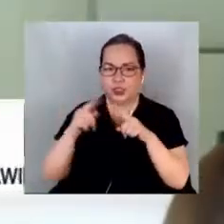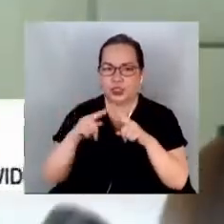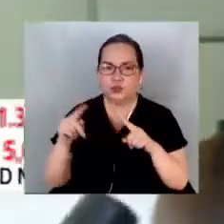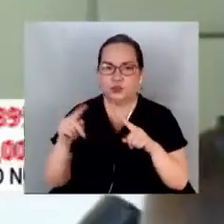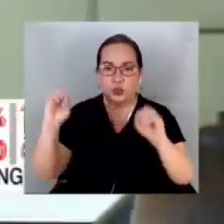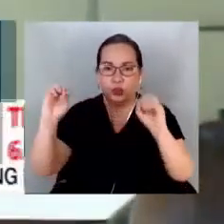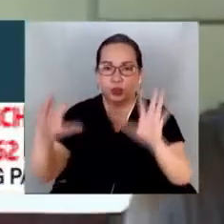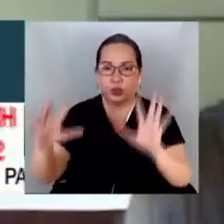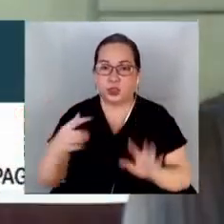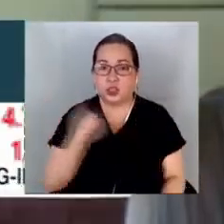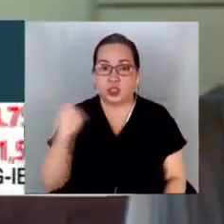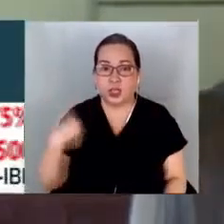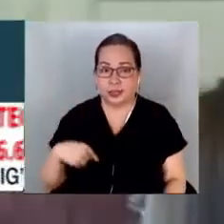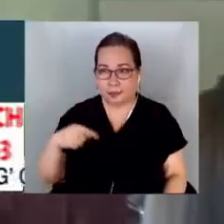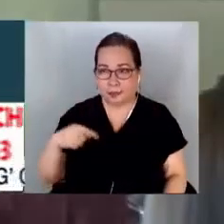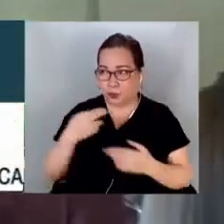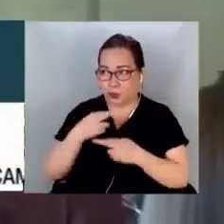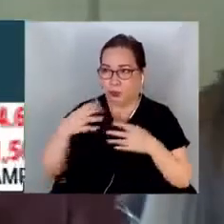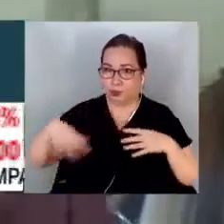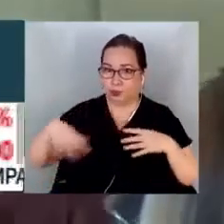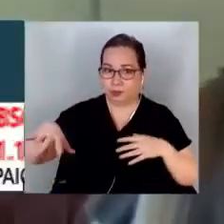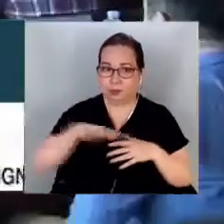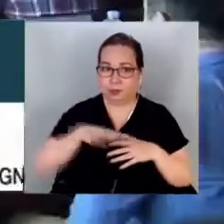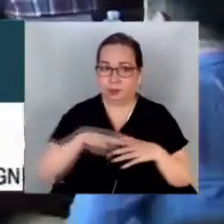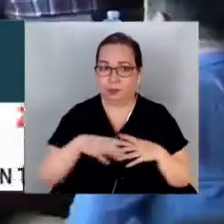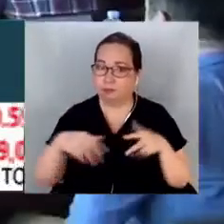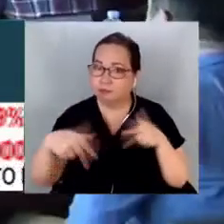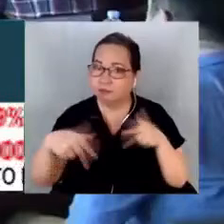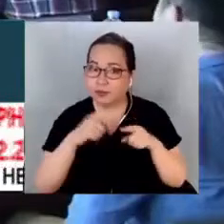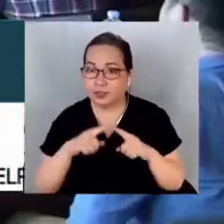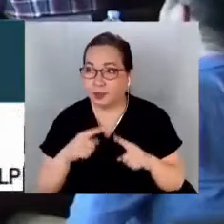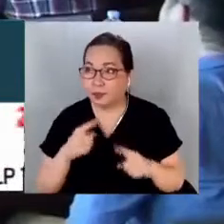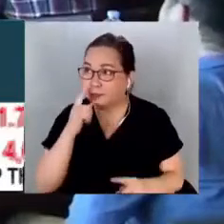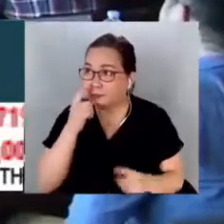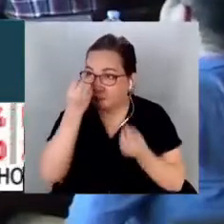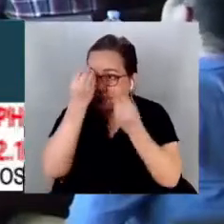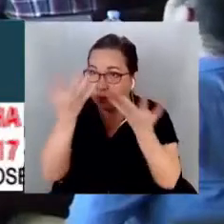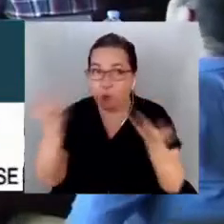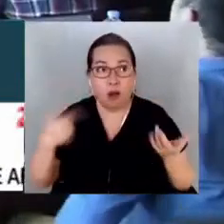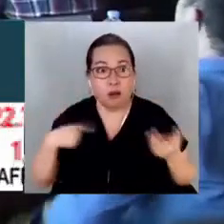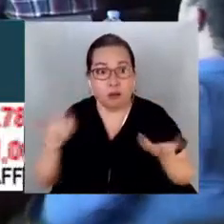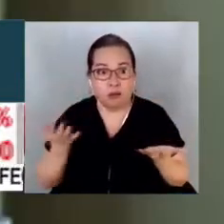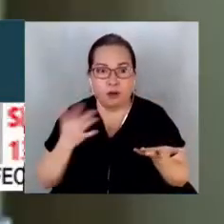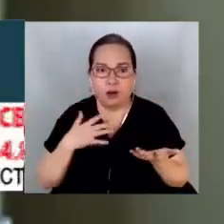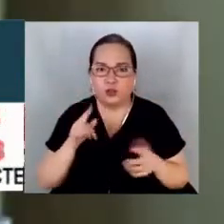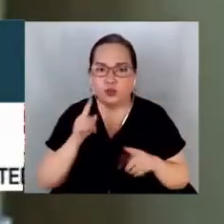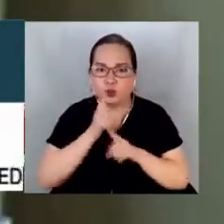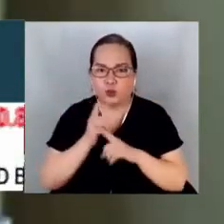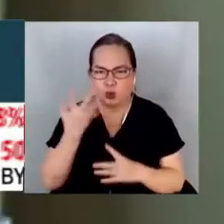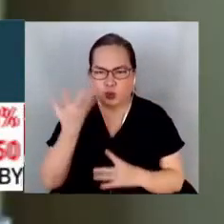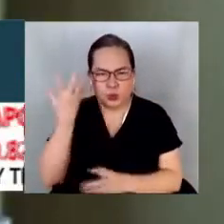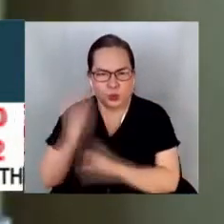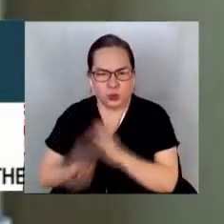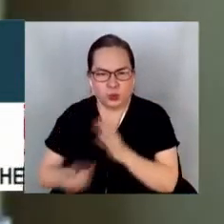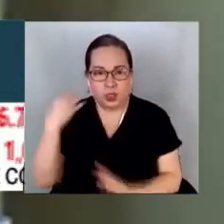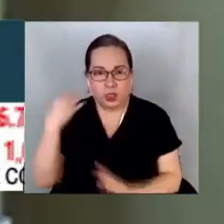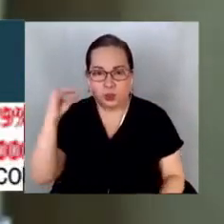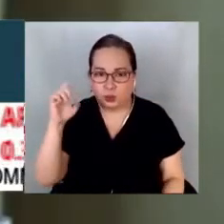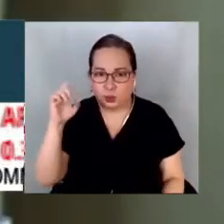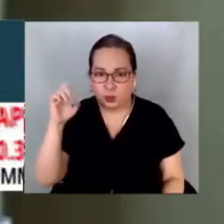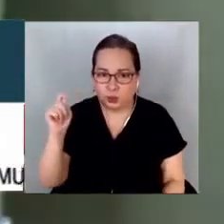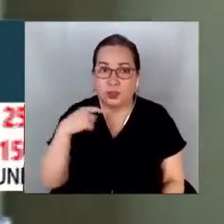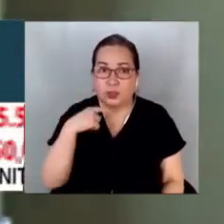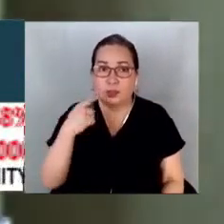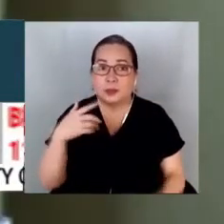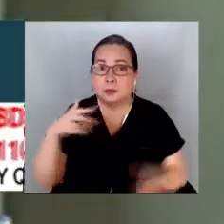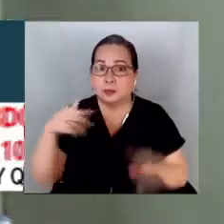from a living room. He did not give hints about where he was since he supposedly went missing last October. He just said he would meet